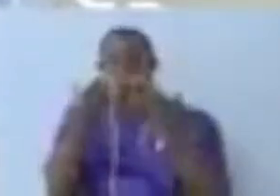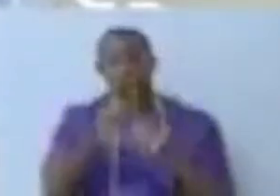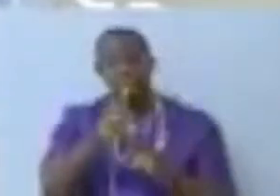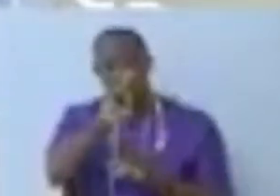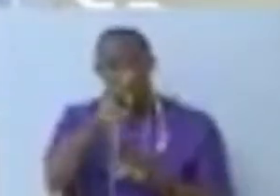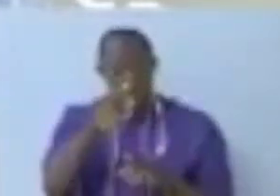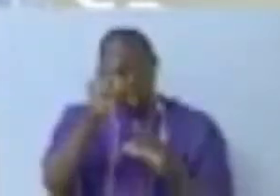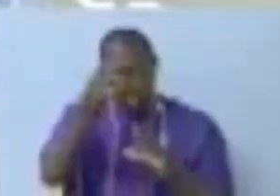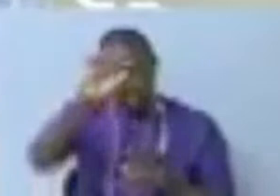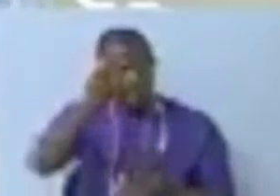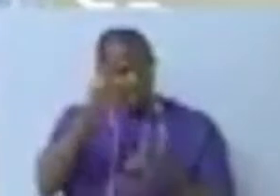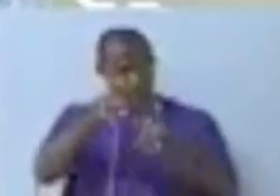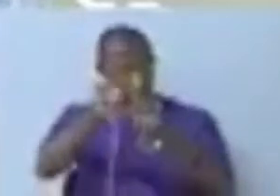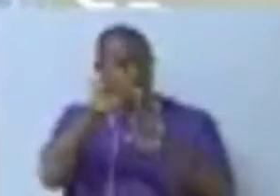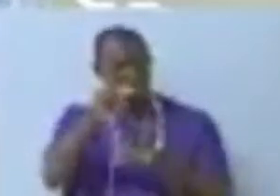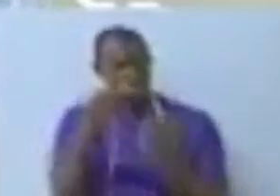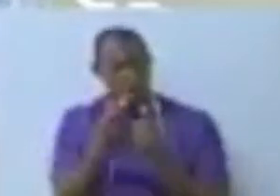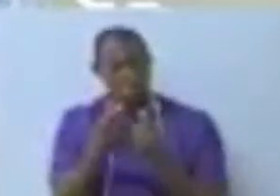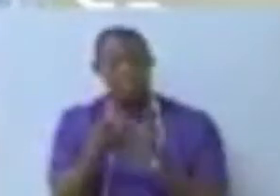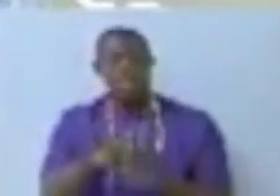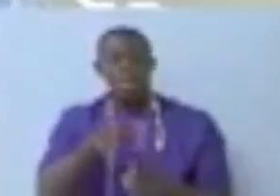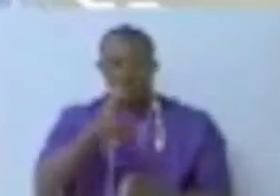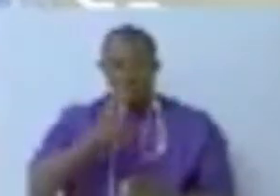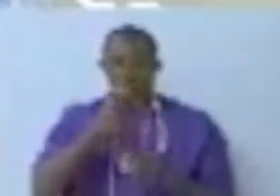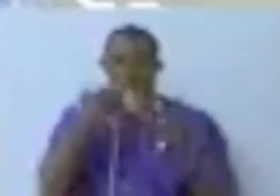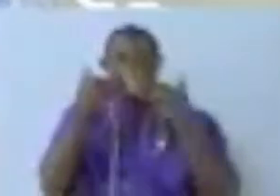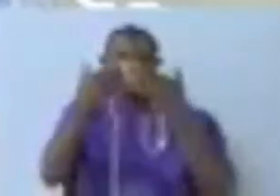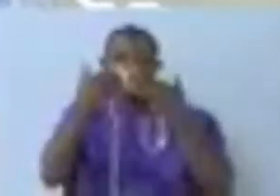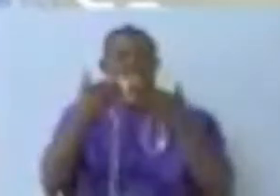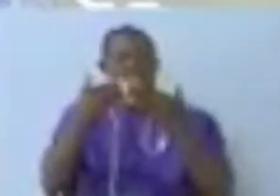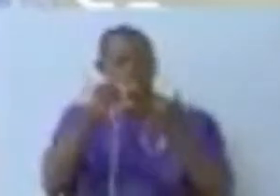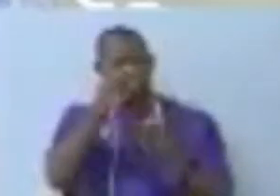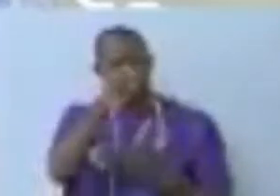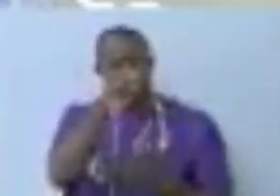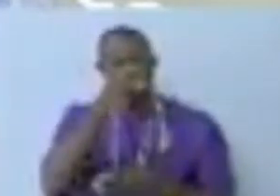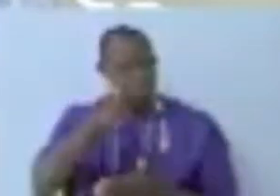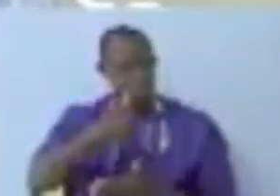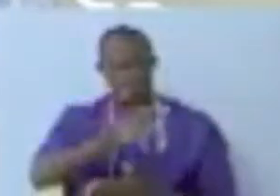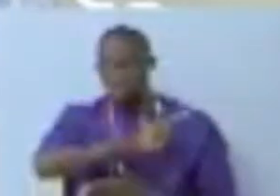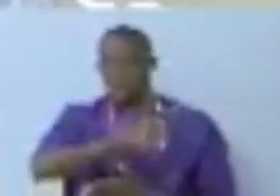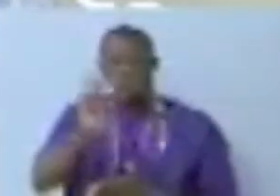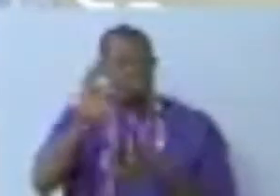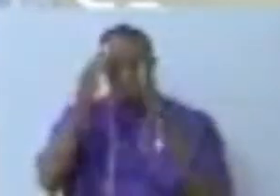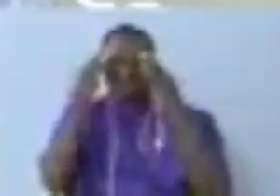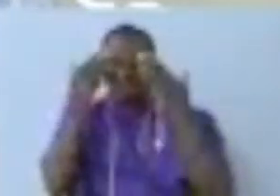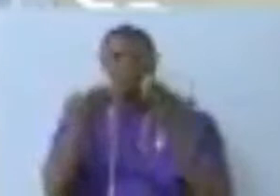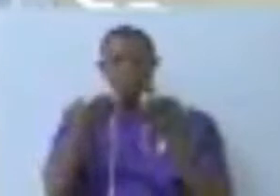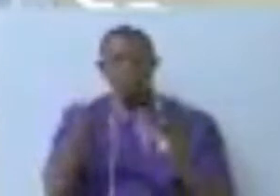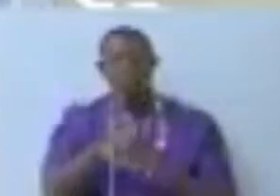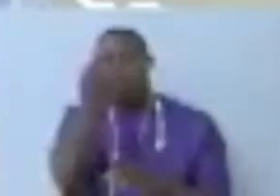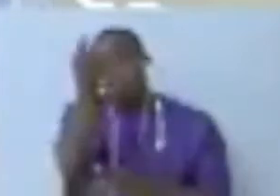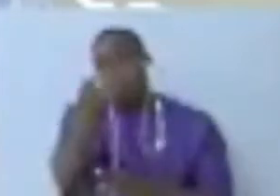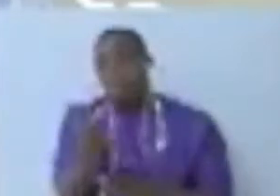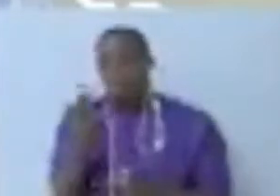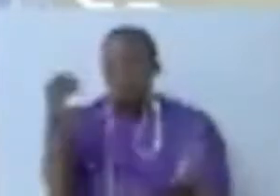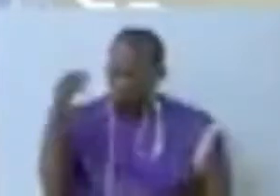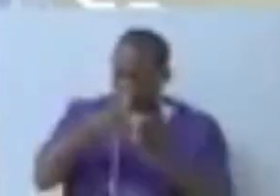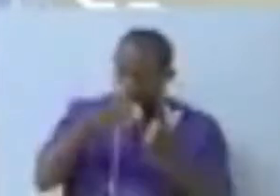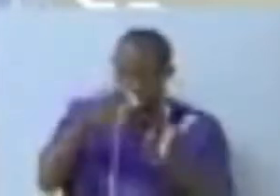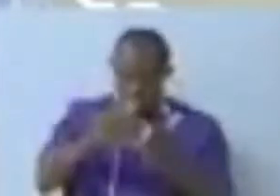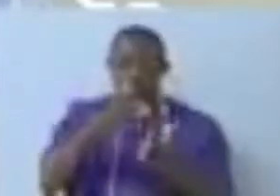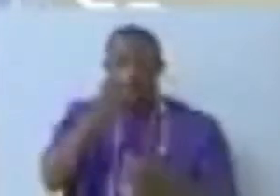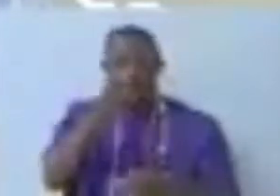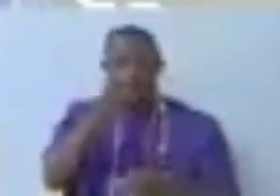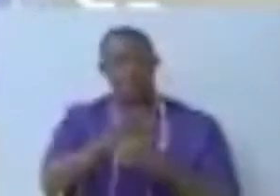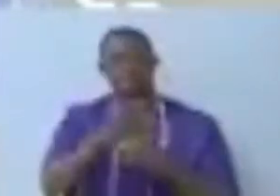that? I have told you that I do not know. Unless if you are trying to force words into my mouth. I